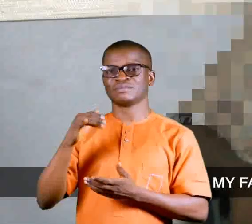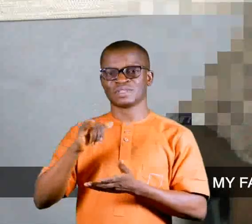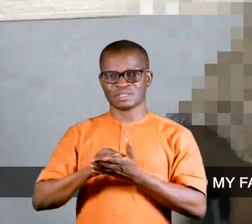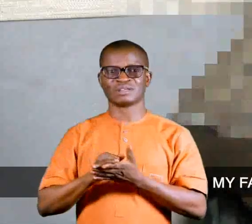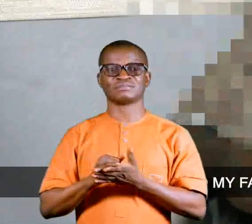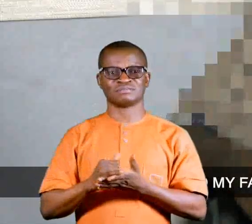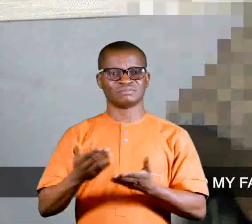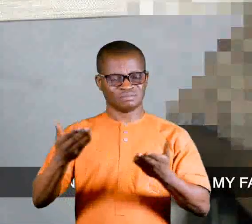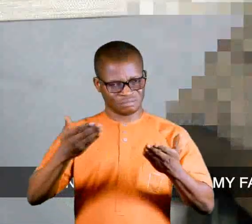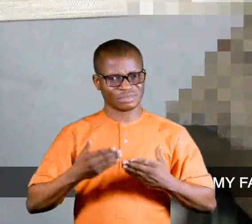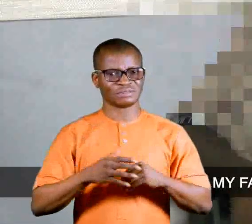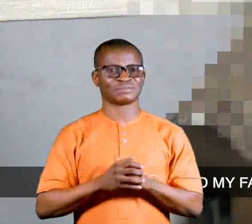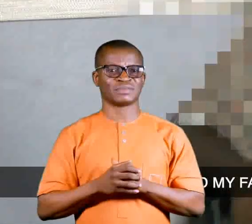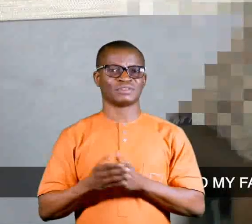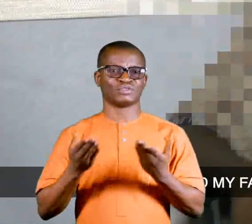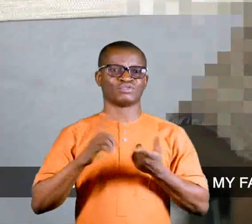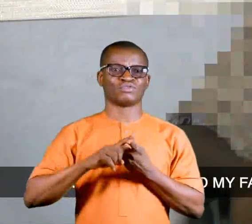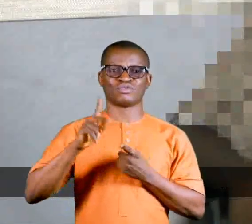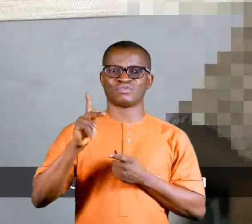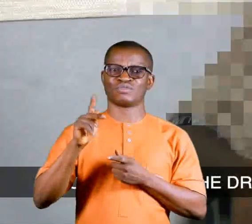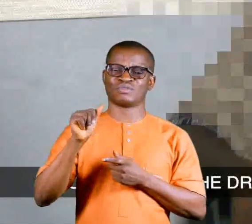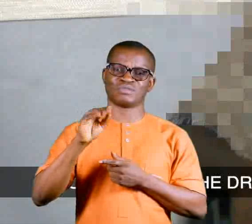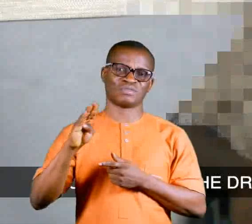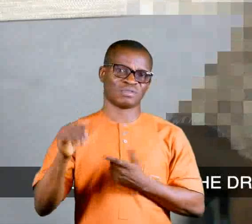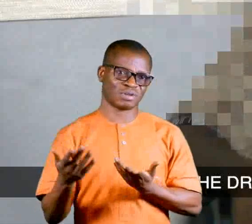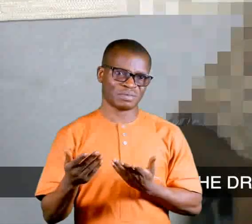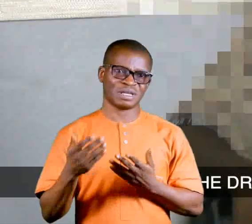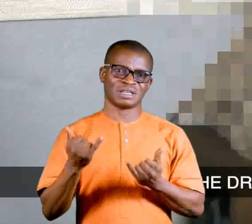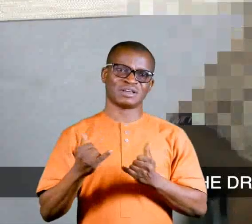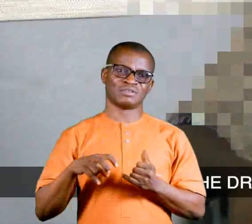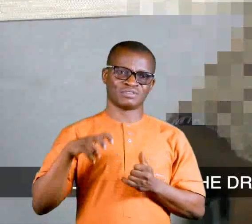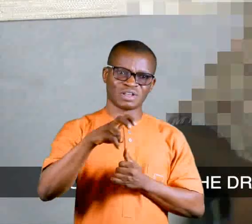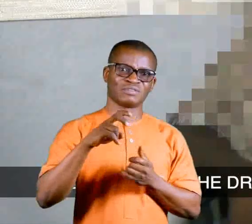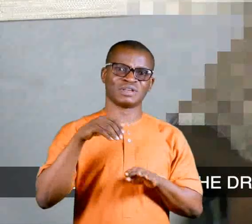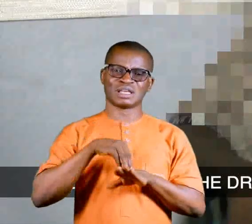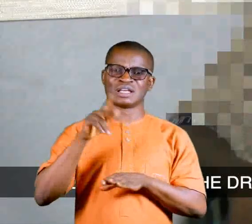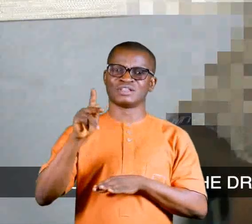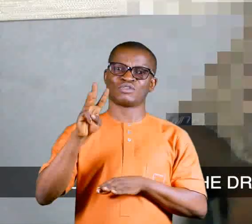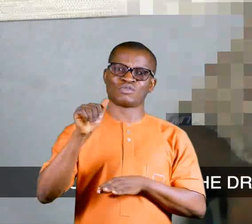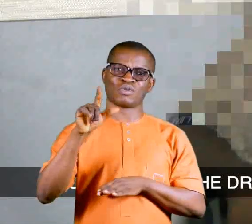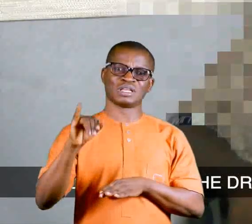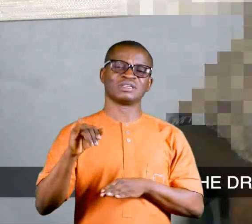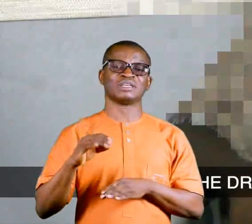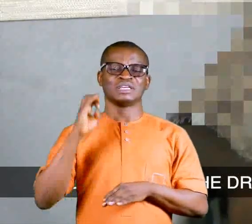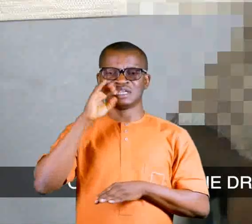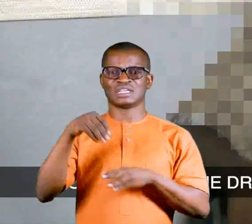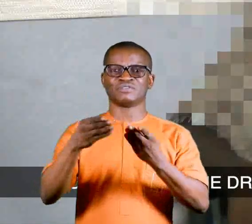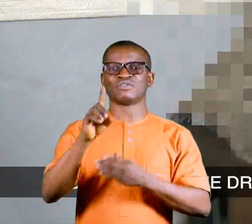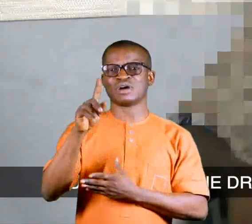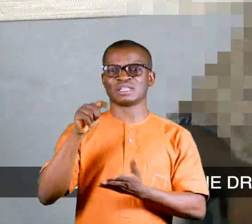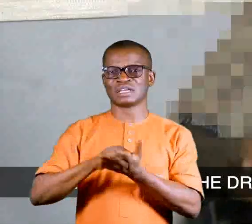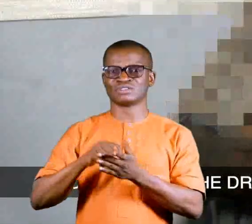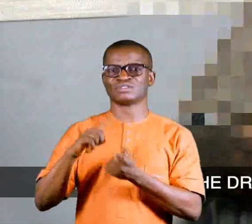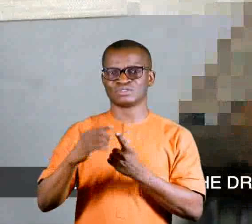they carry me do farm, Okaba. Now we pack us, we reach Pali, he give us 1,000. He